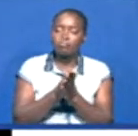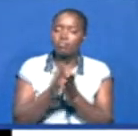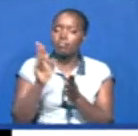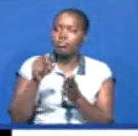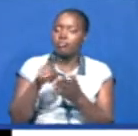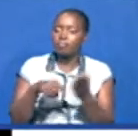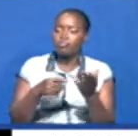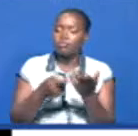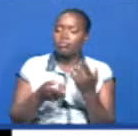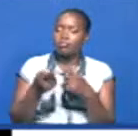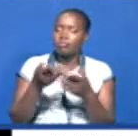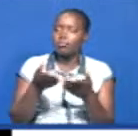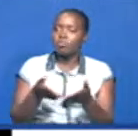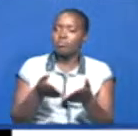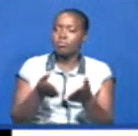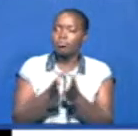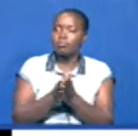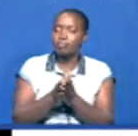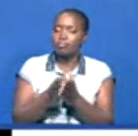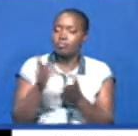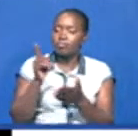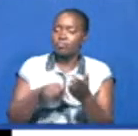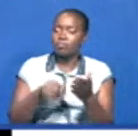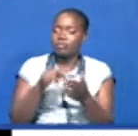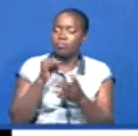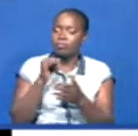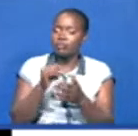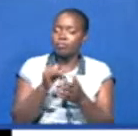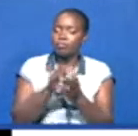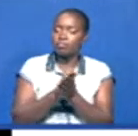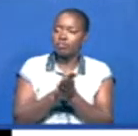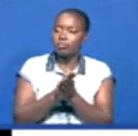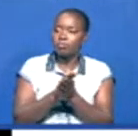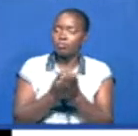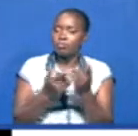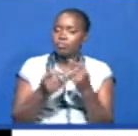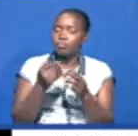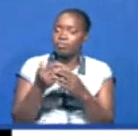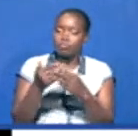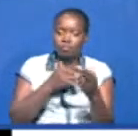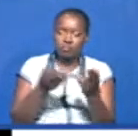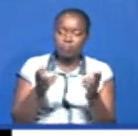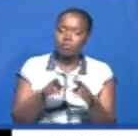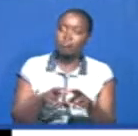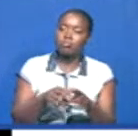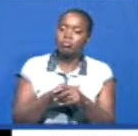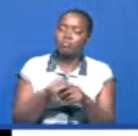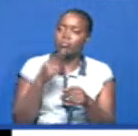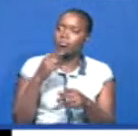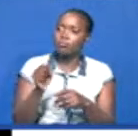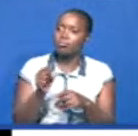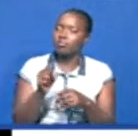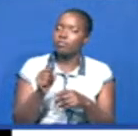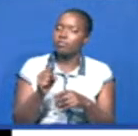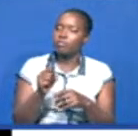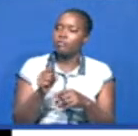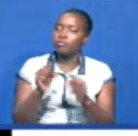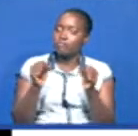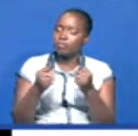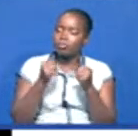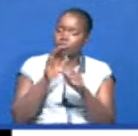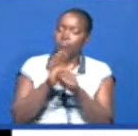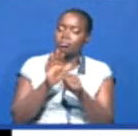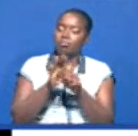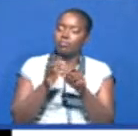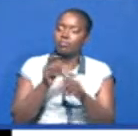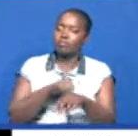come in, and what is it that is coming in, and what is illegal before it even comes here. And therefore, we will save a lot of time